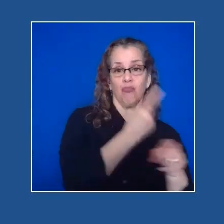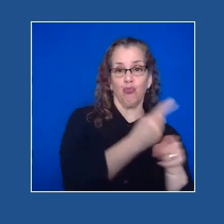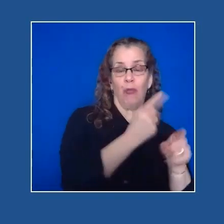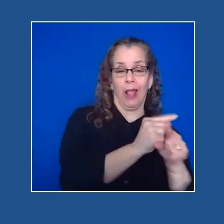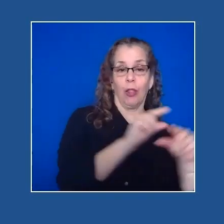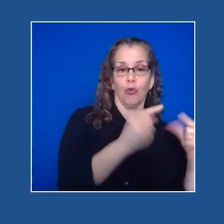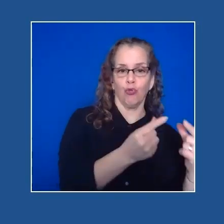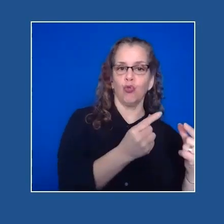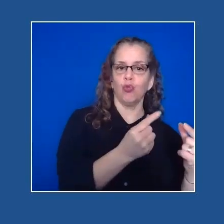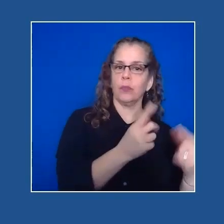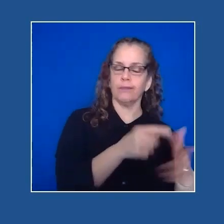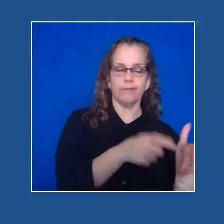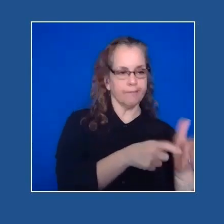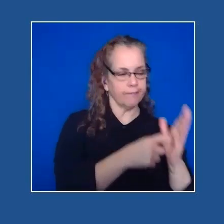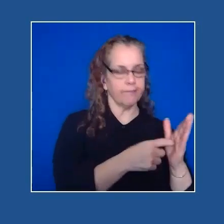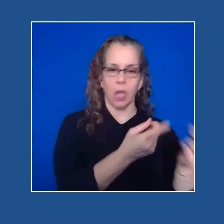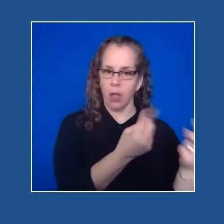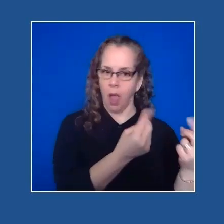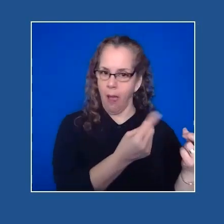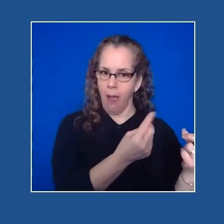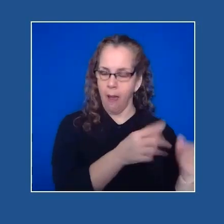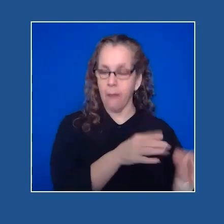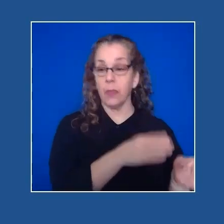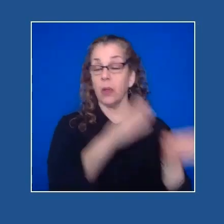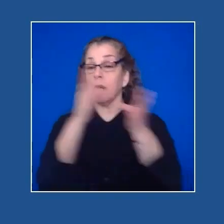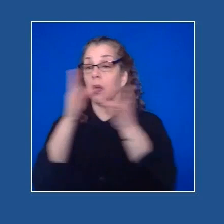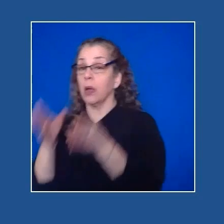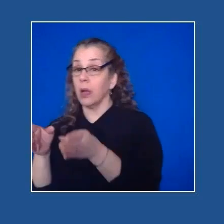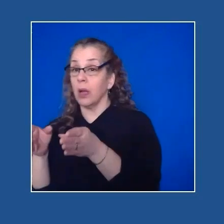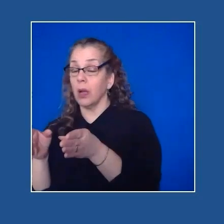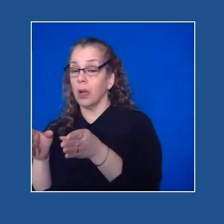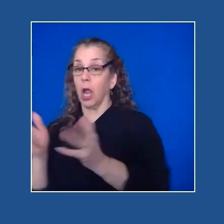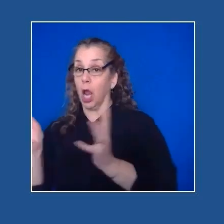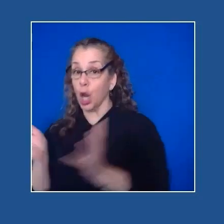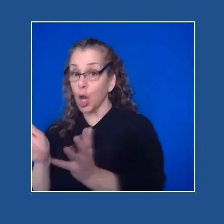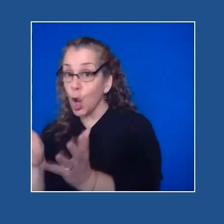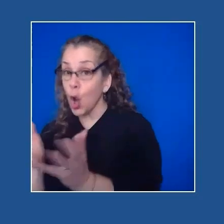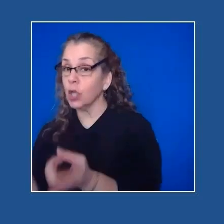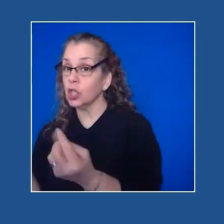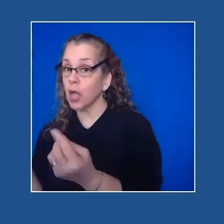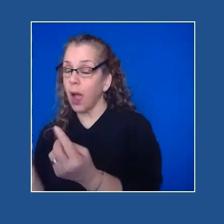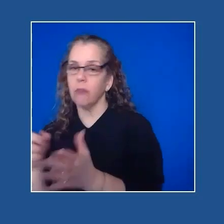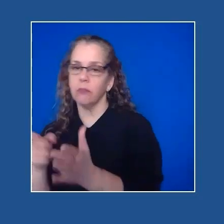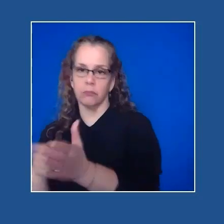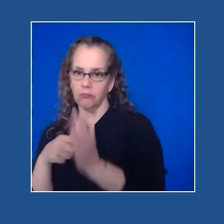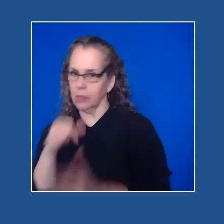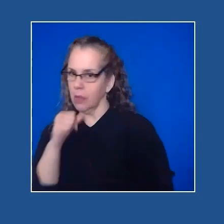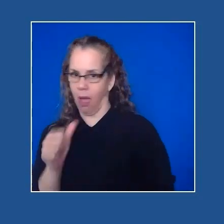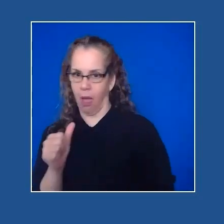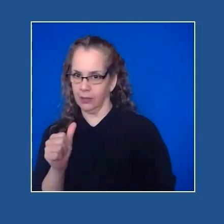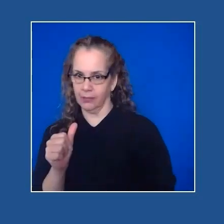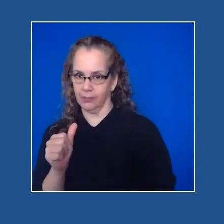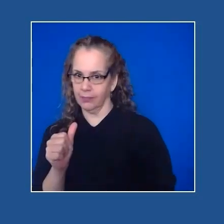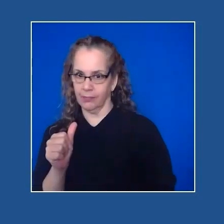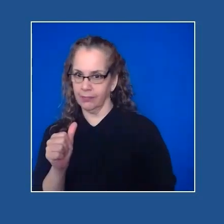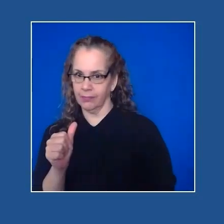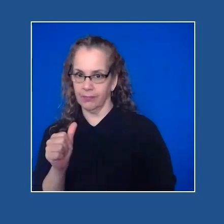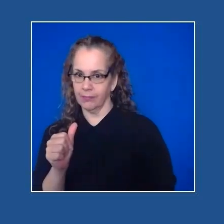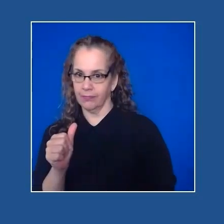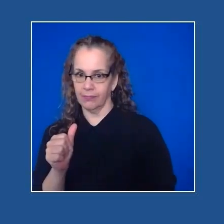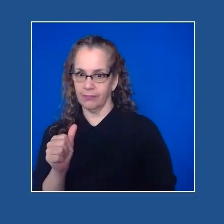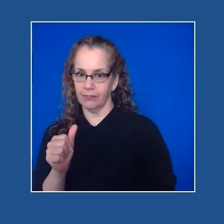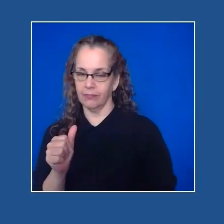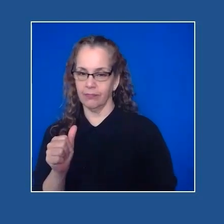skills group, this was a drop-in group. So we encouraged attendance, but we did not require attendance. There was no 3-miss or